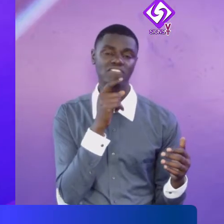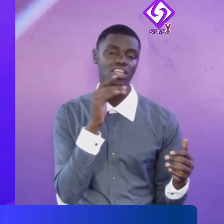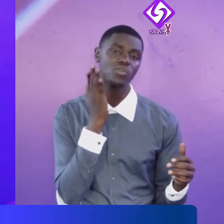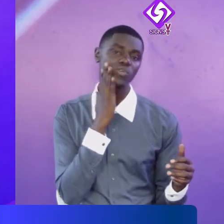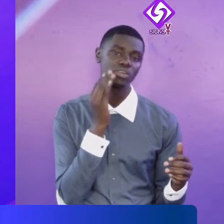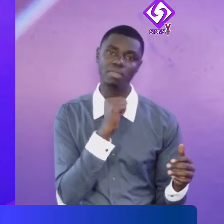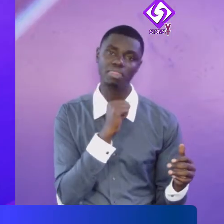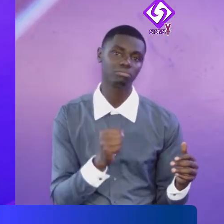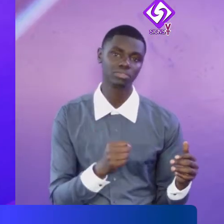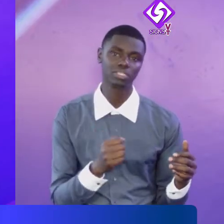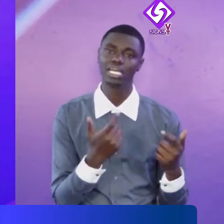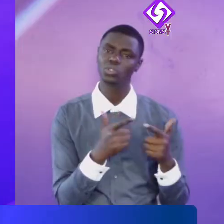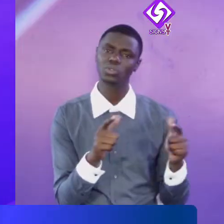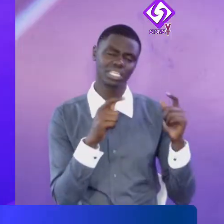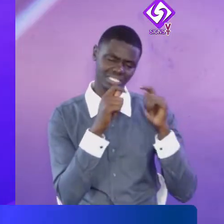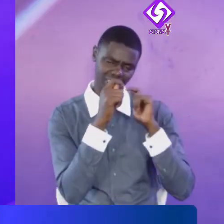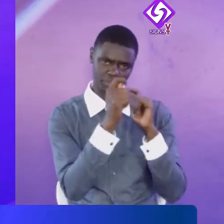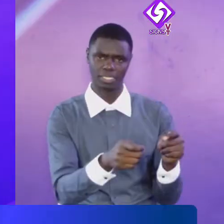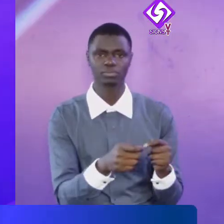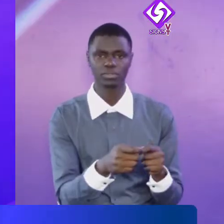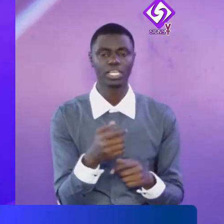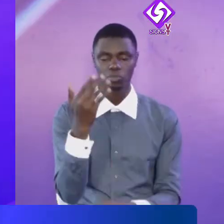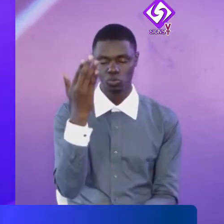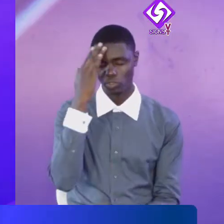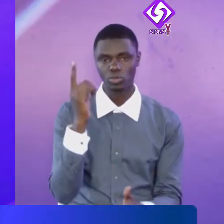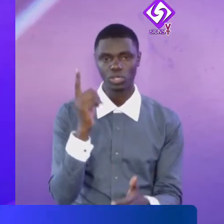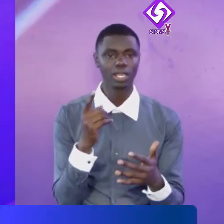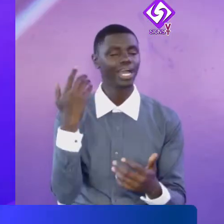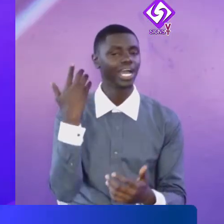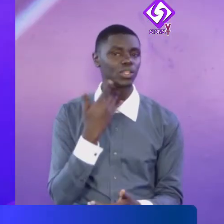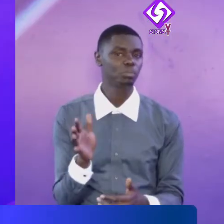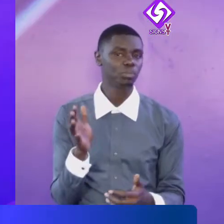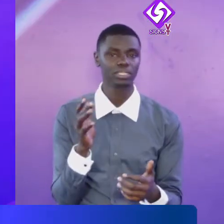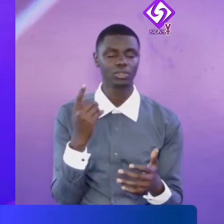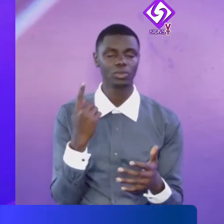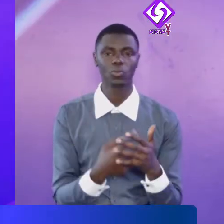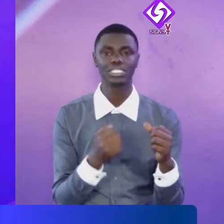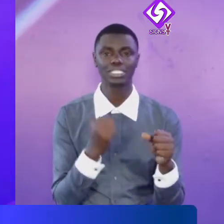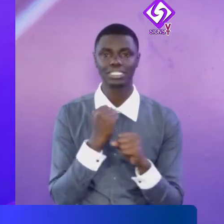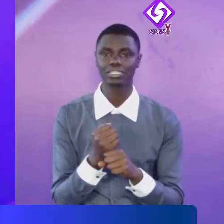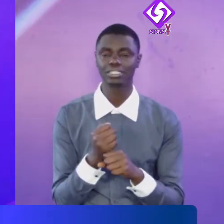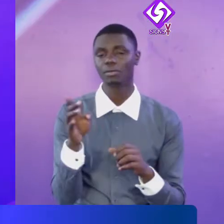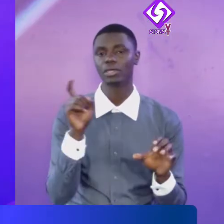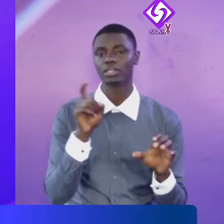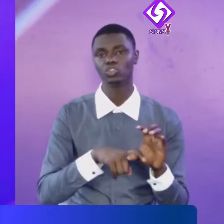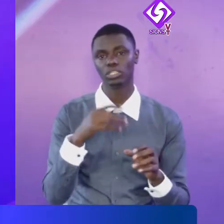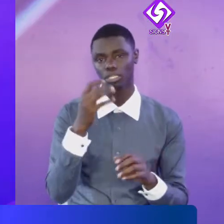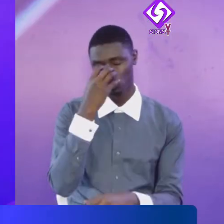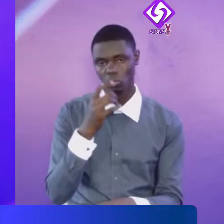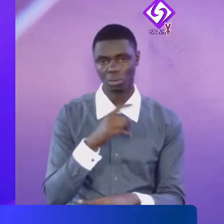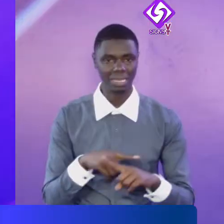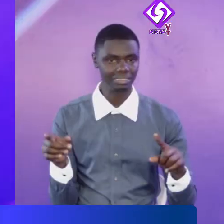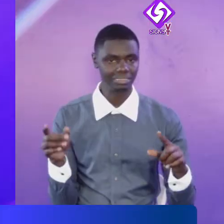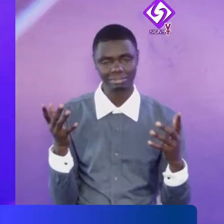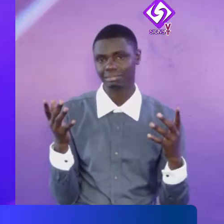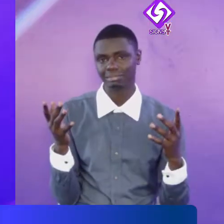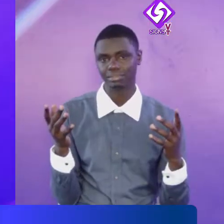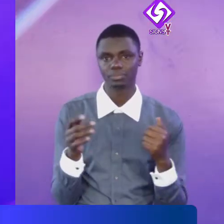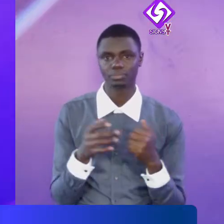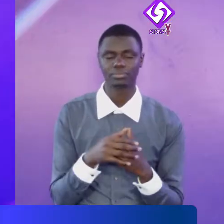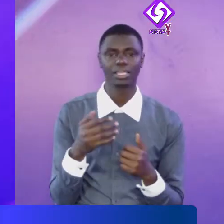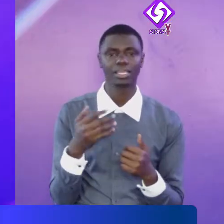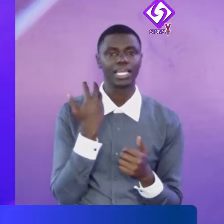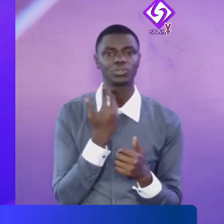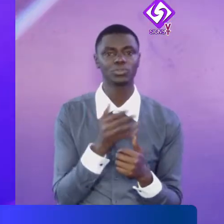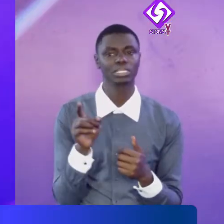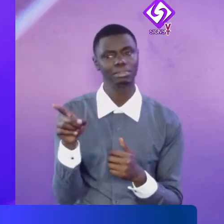respect him. We know we don't like what he did by crossing over to William Ruto, but not that we don't like him.